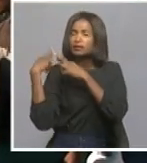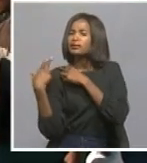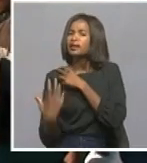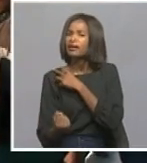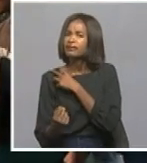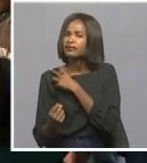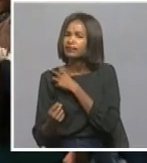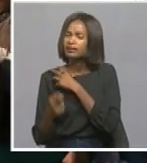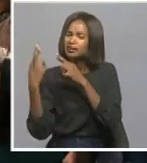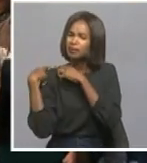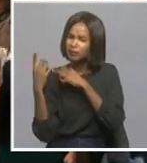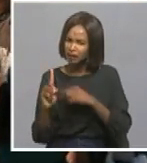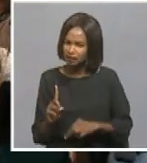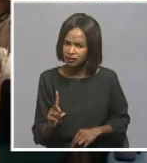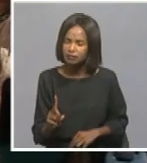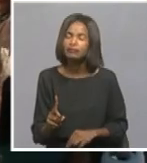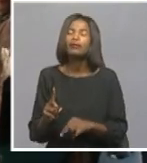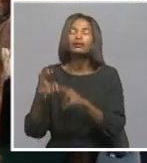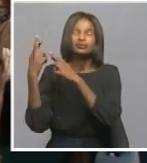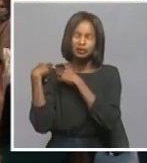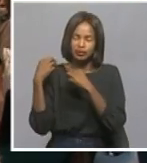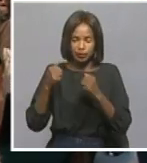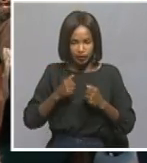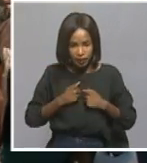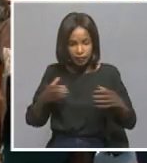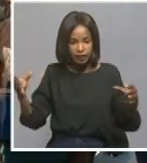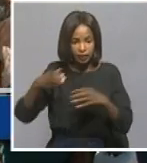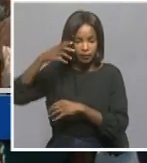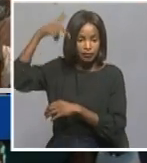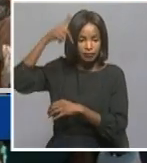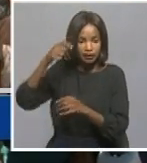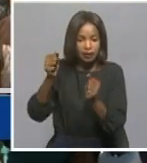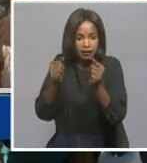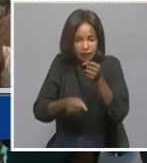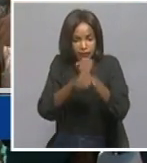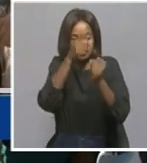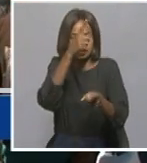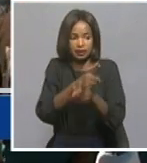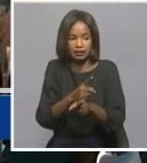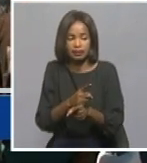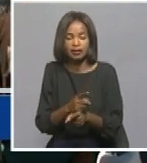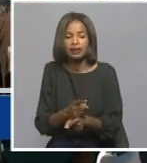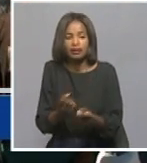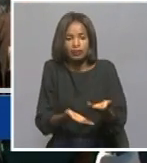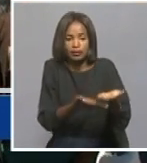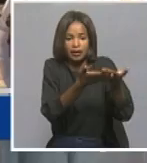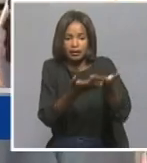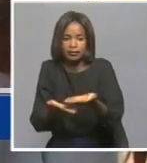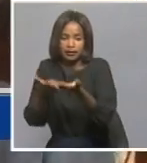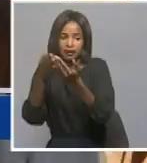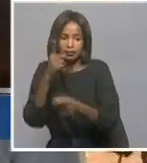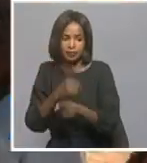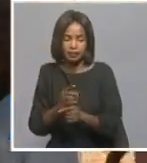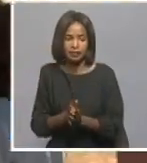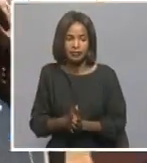we also feel obliged to fight together with the government, to meet the government halfway.